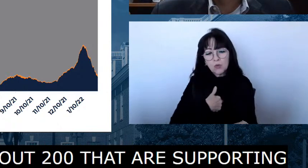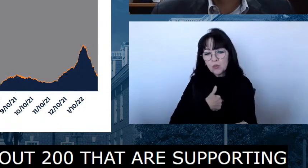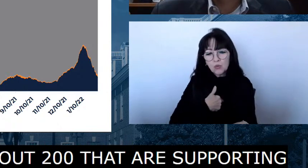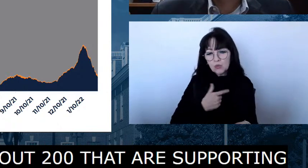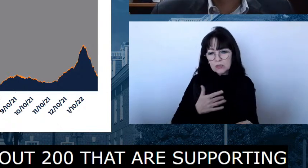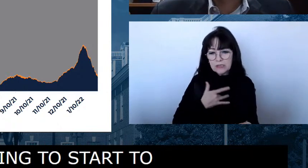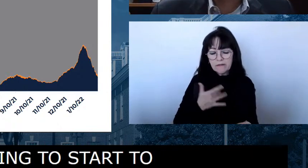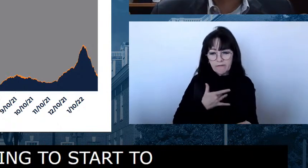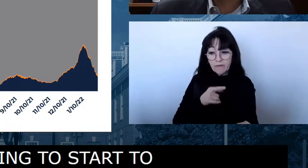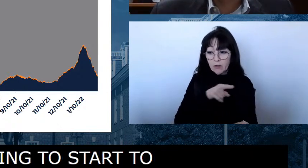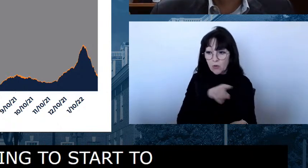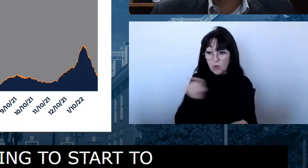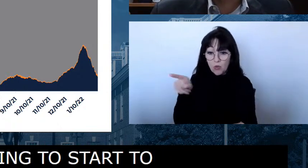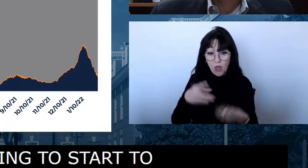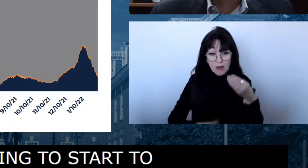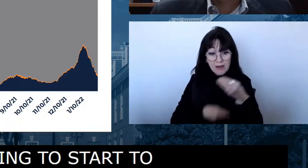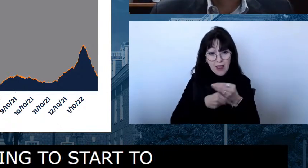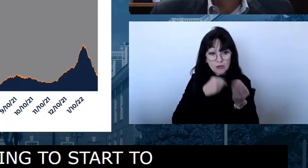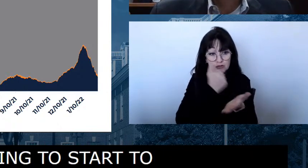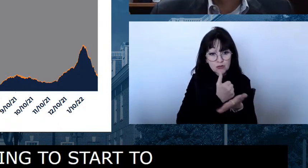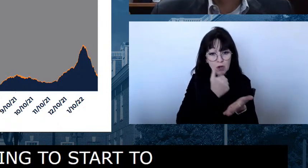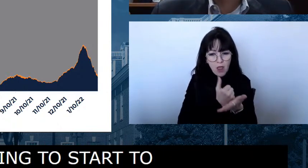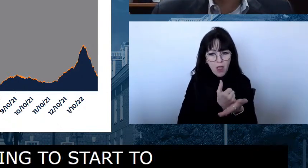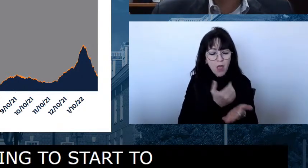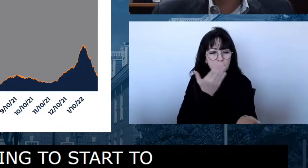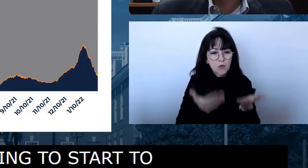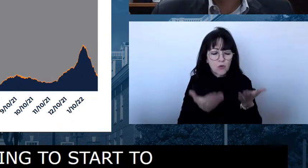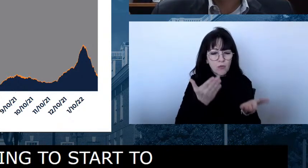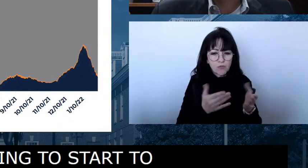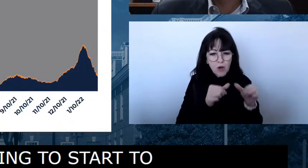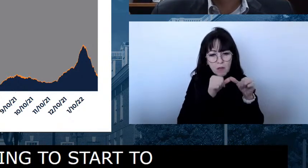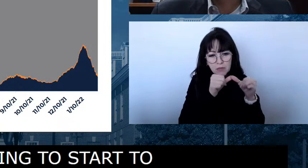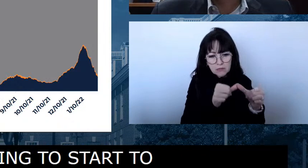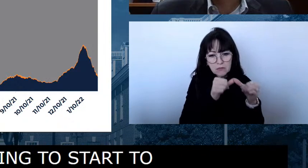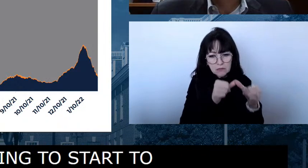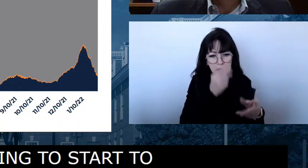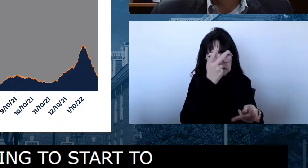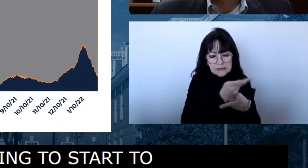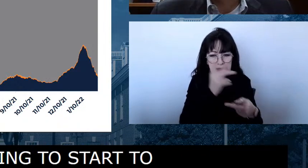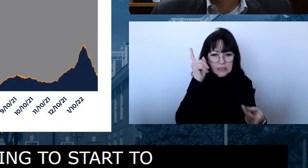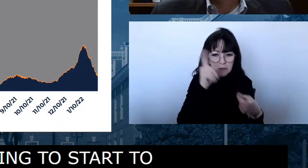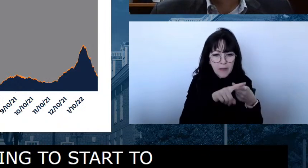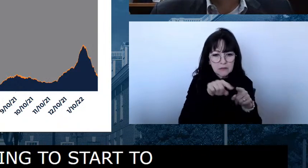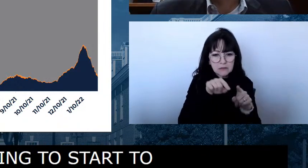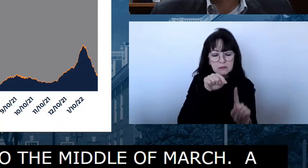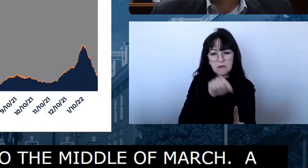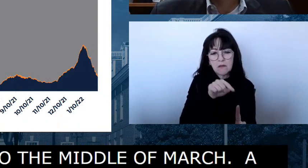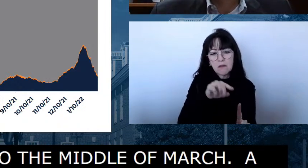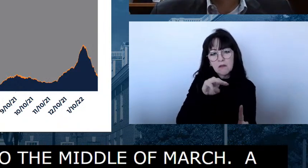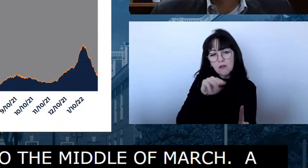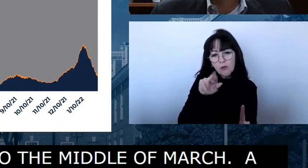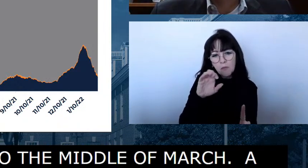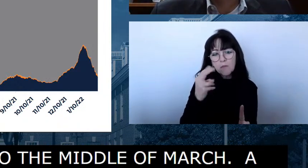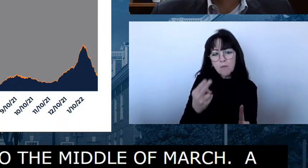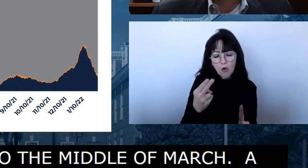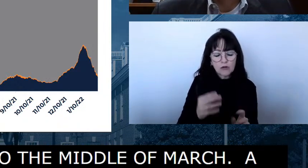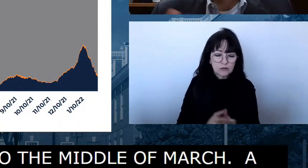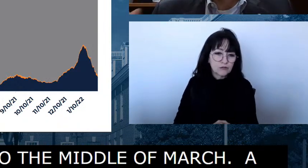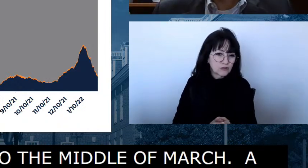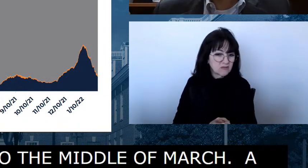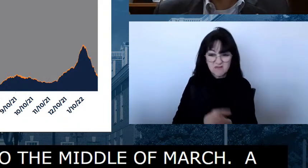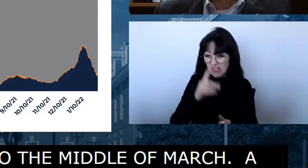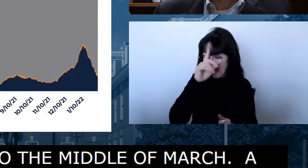been very receptive, great feedback on the Guard. And it's one of those missions that I think will chalk up to being a great success as we go